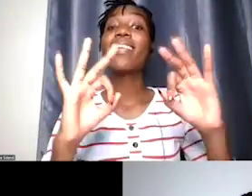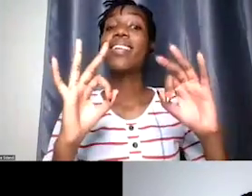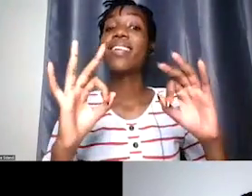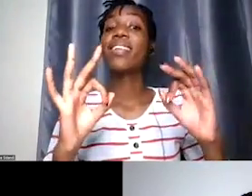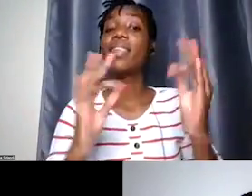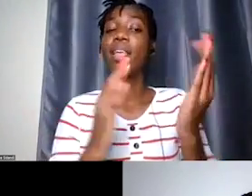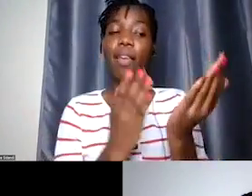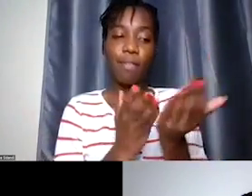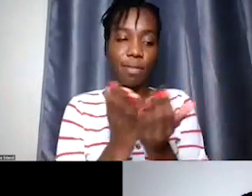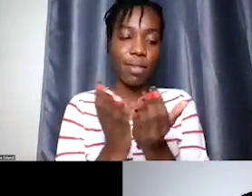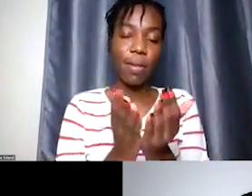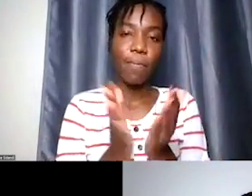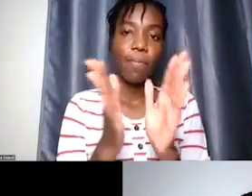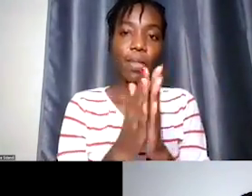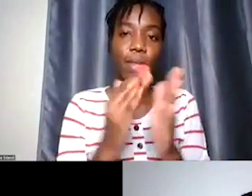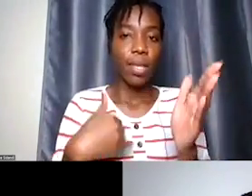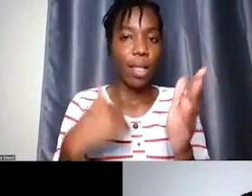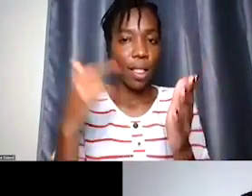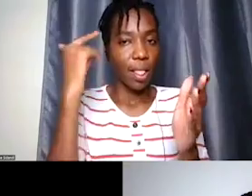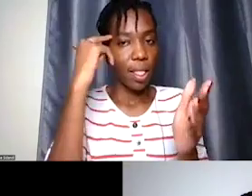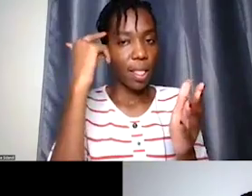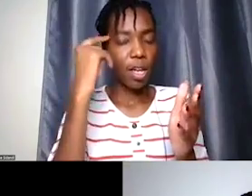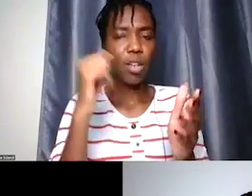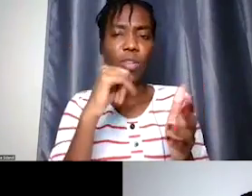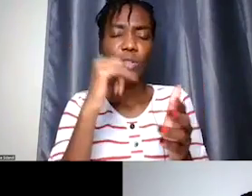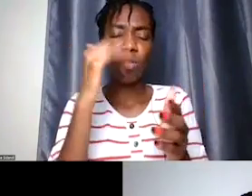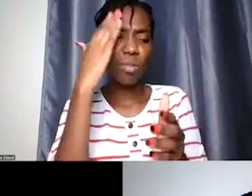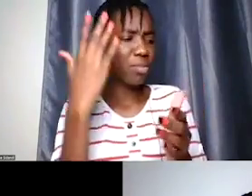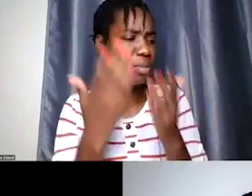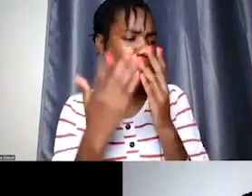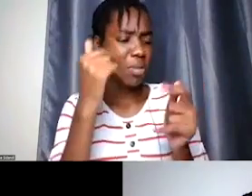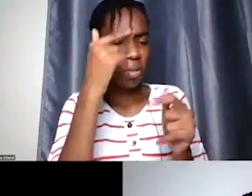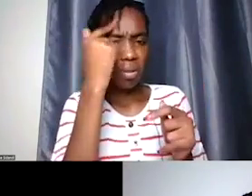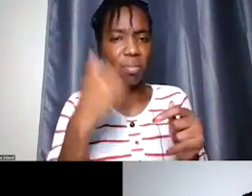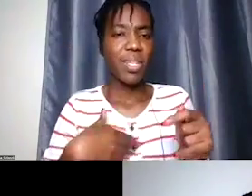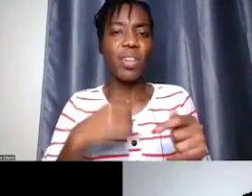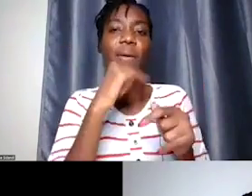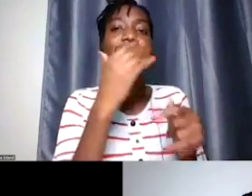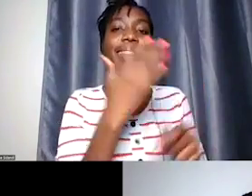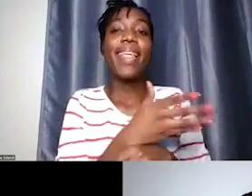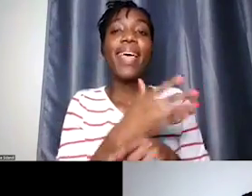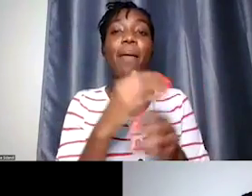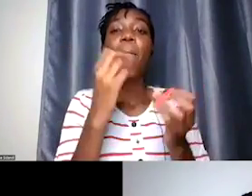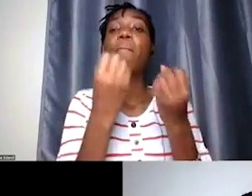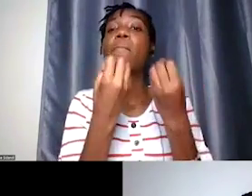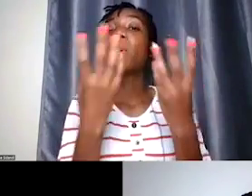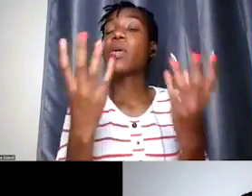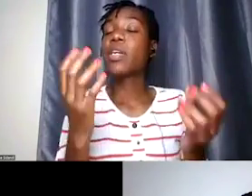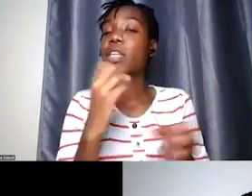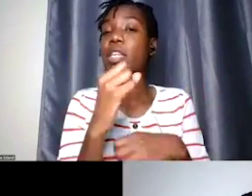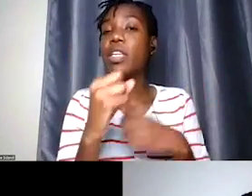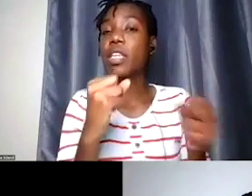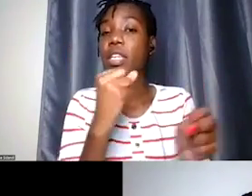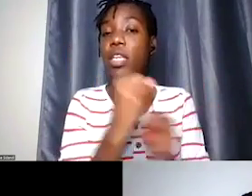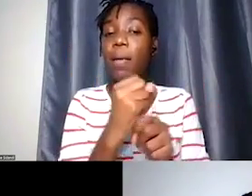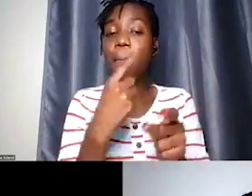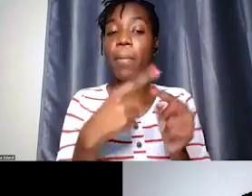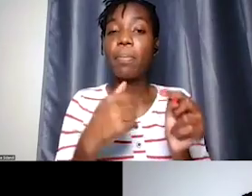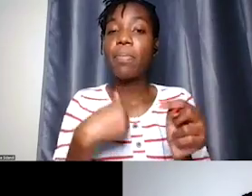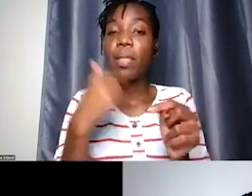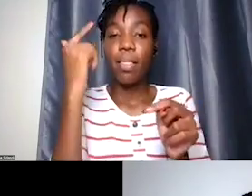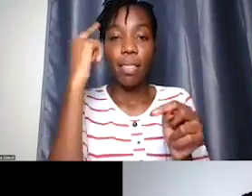also think that, I don't know, because I've not been there for many years now, but I think human